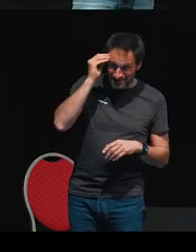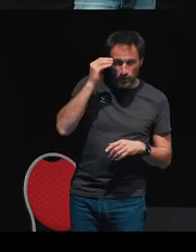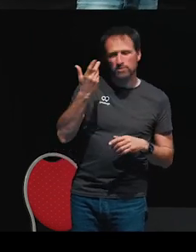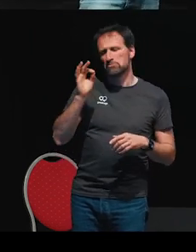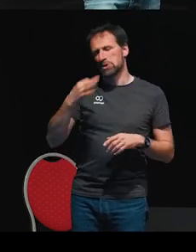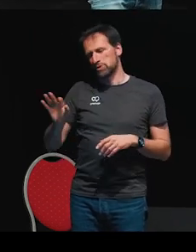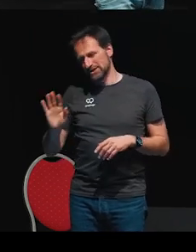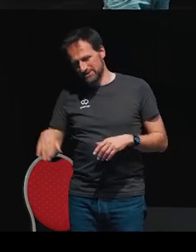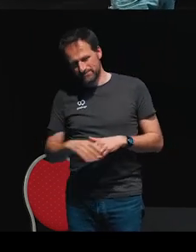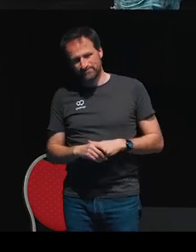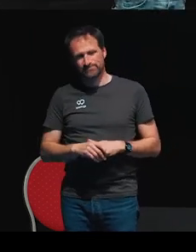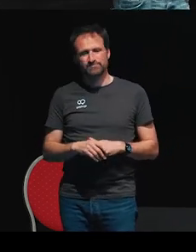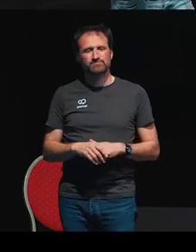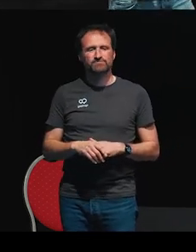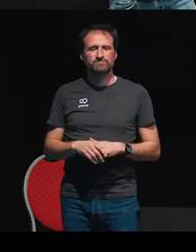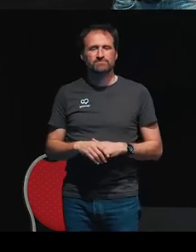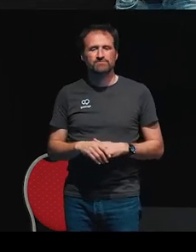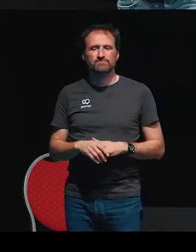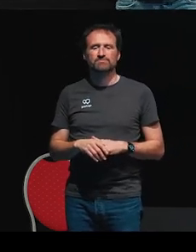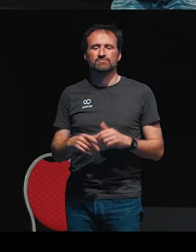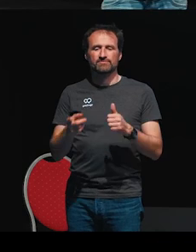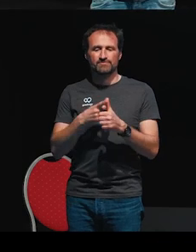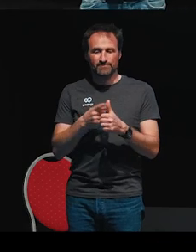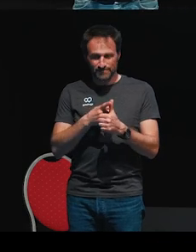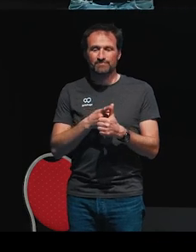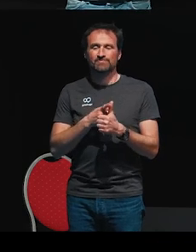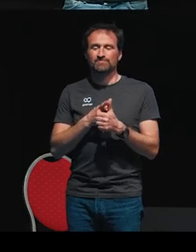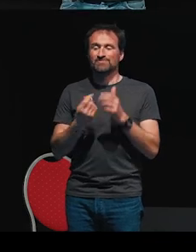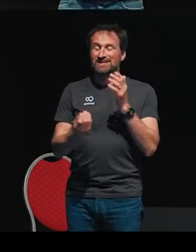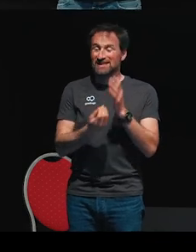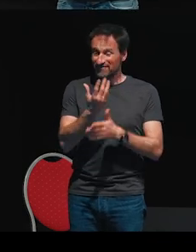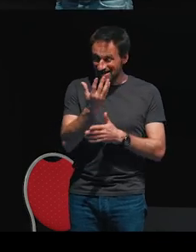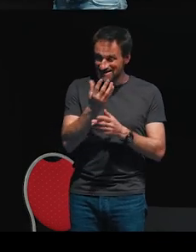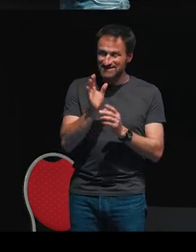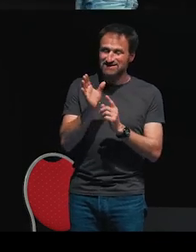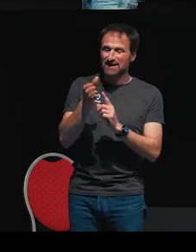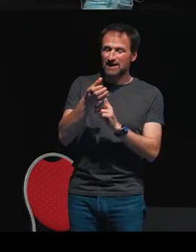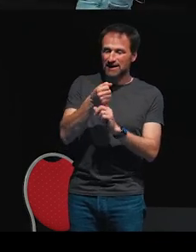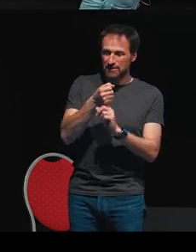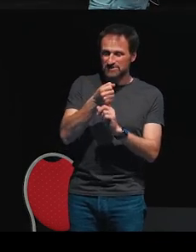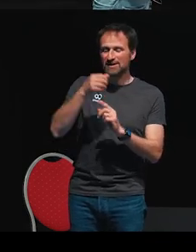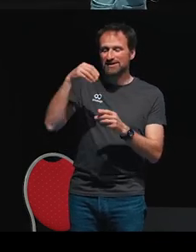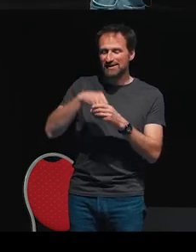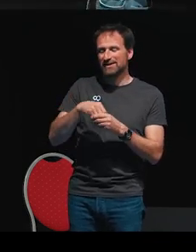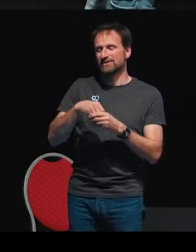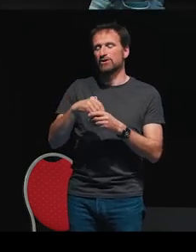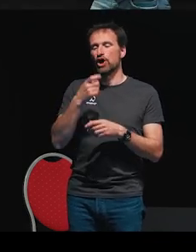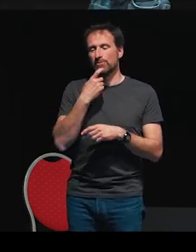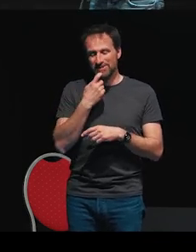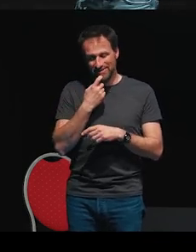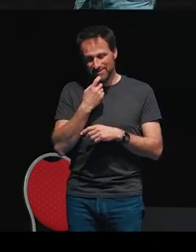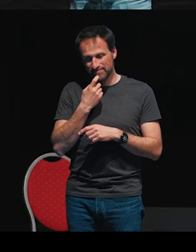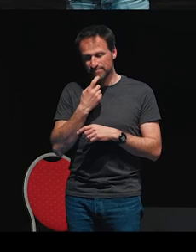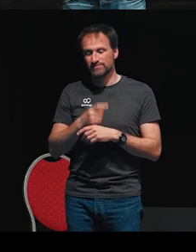consider. The first one is encapsulate events into objects, provide comments or events in a